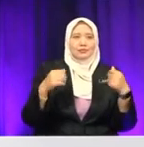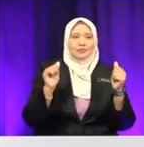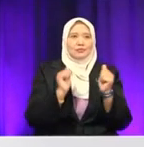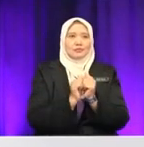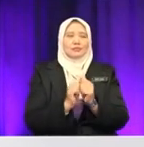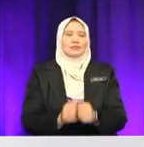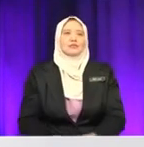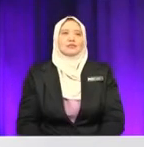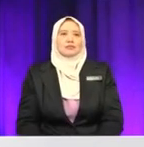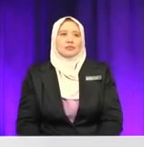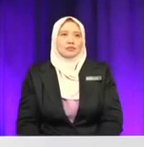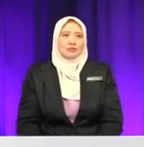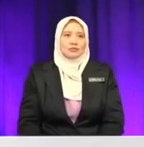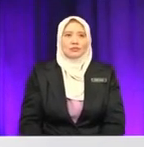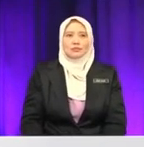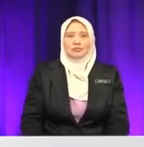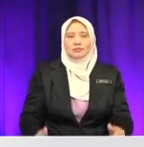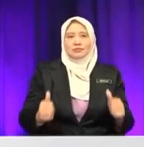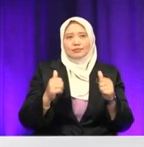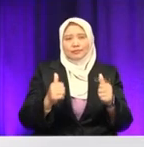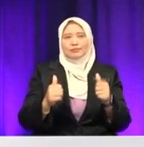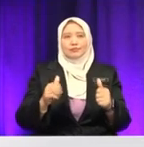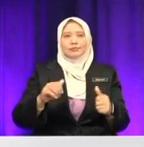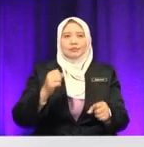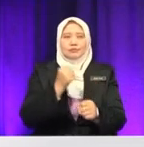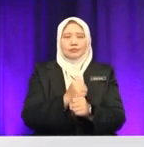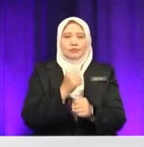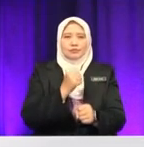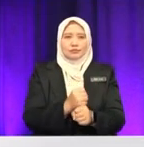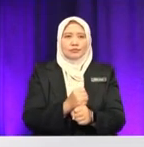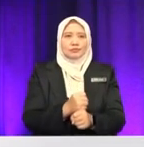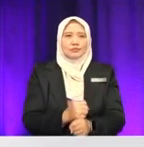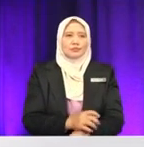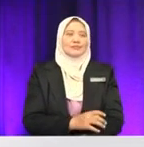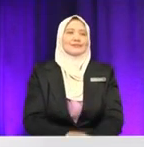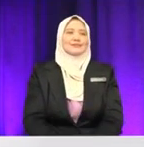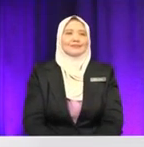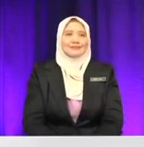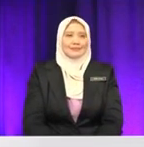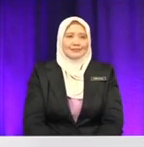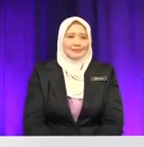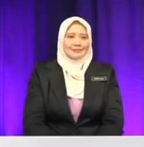guys. G-O-O-D-J-O-B. Good job. Good job. Good job.